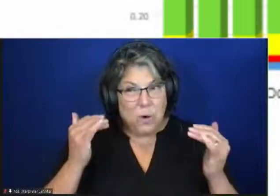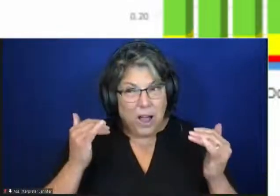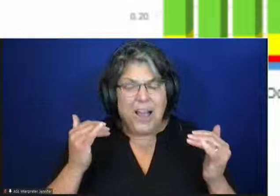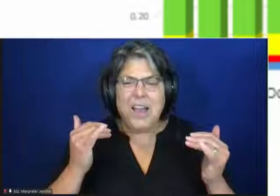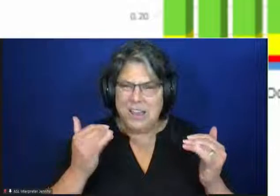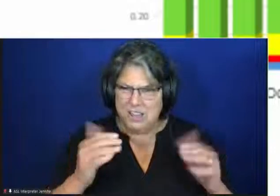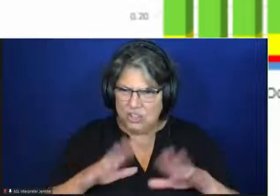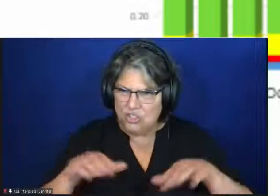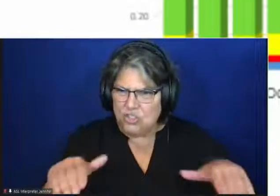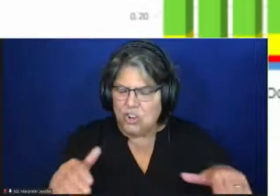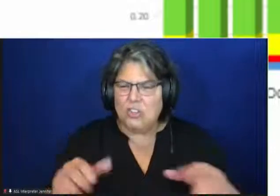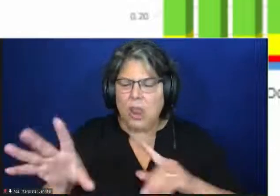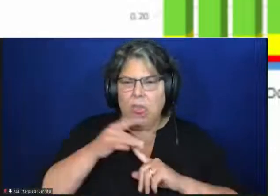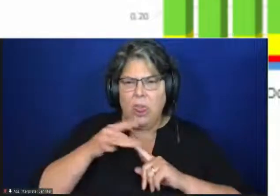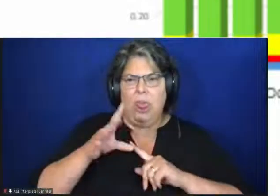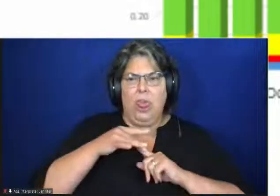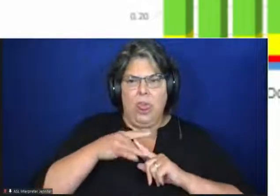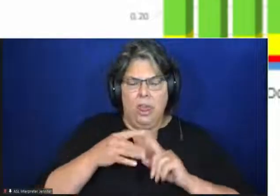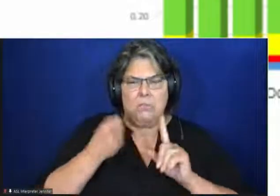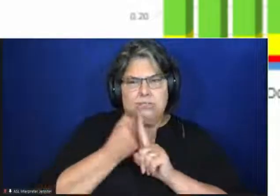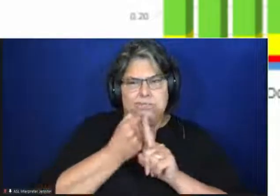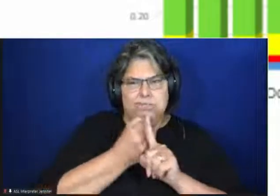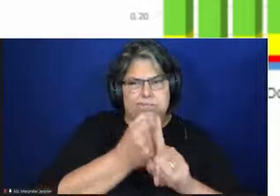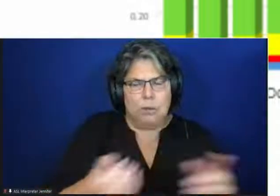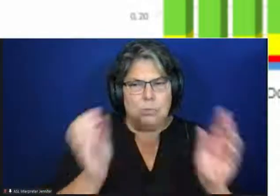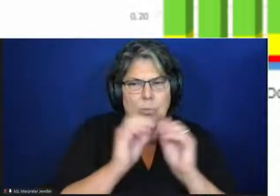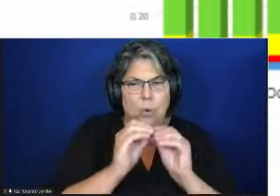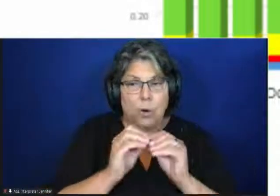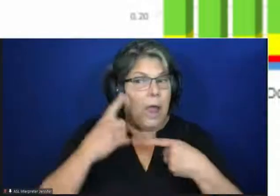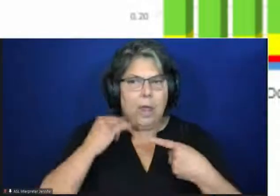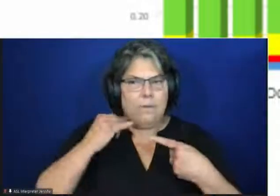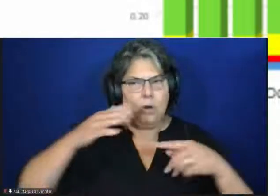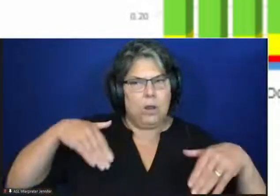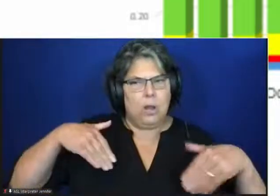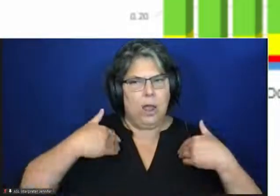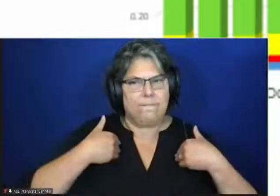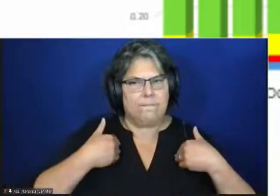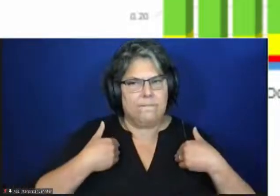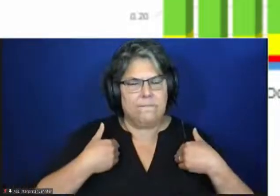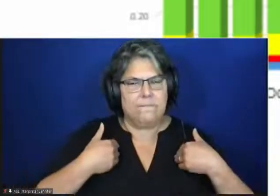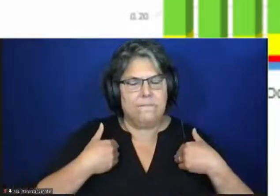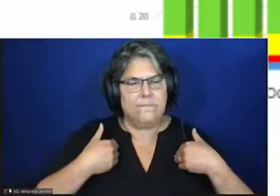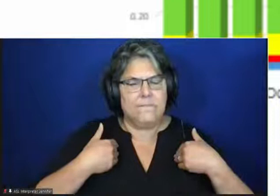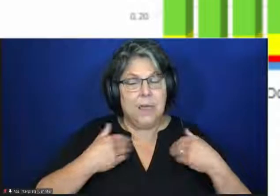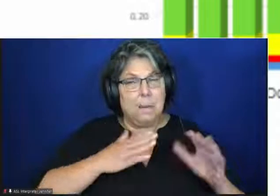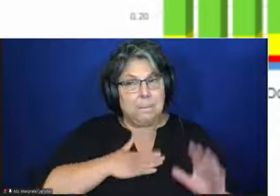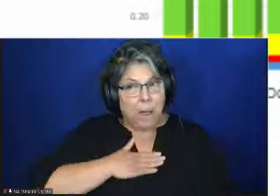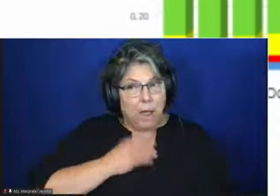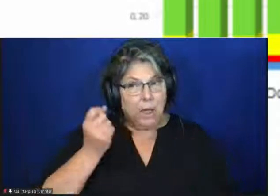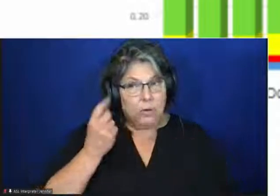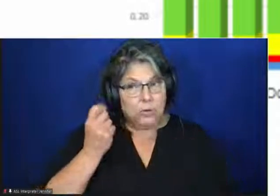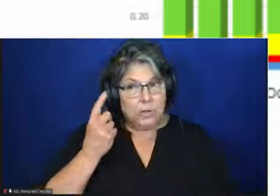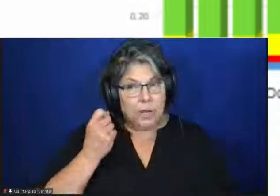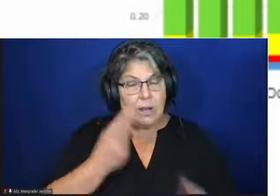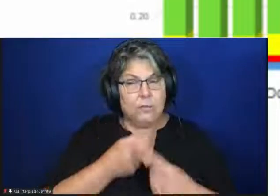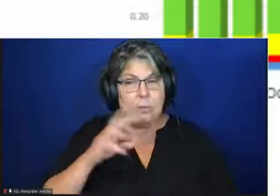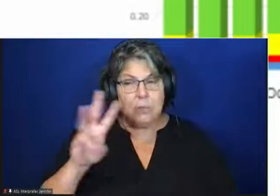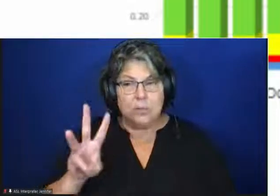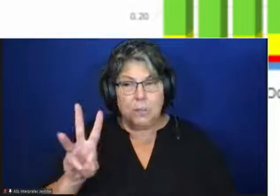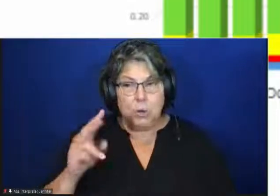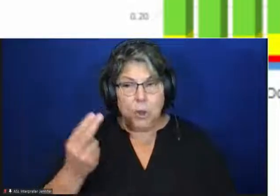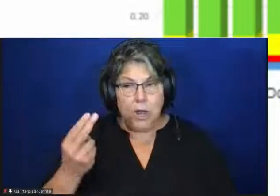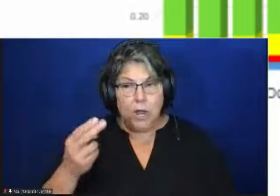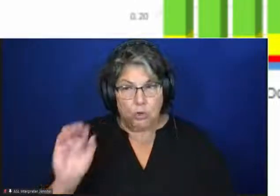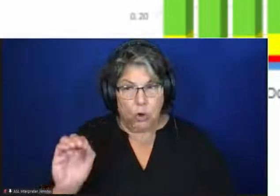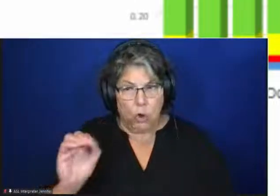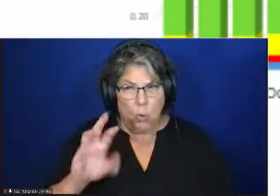children. California has not seen this variant yet, and my understanding from the WHO data